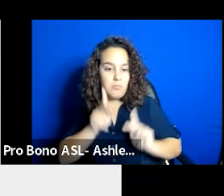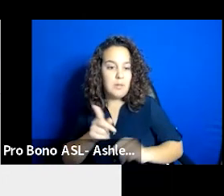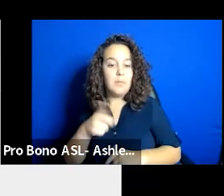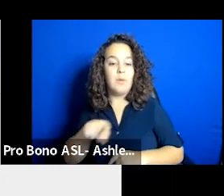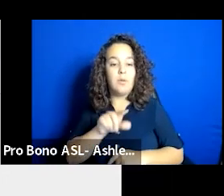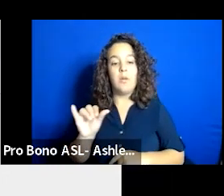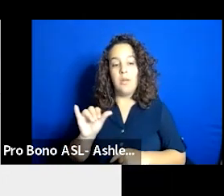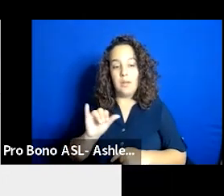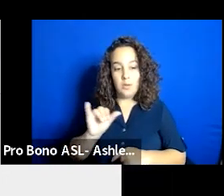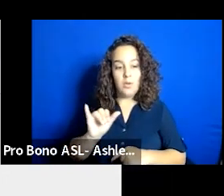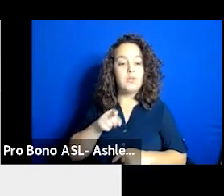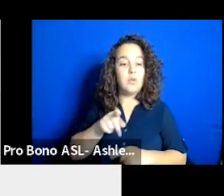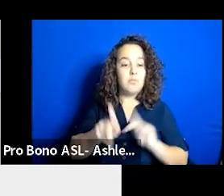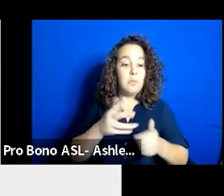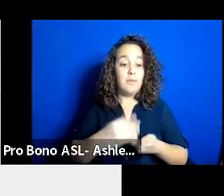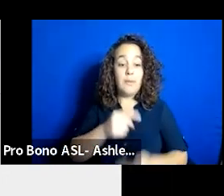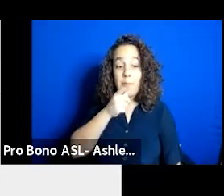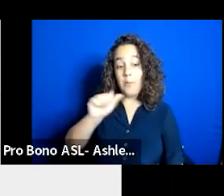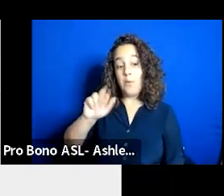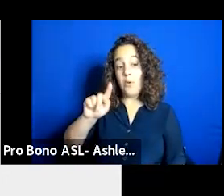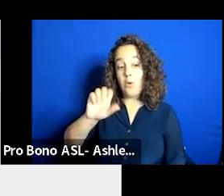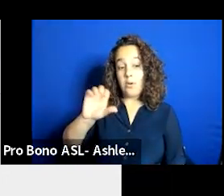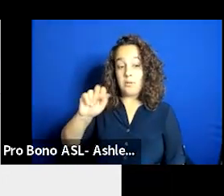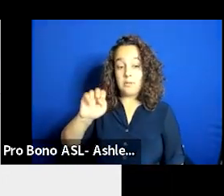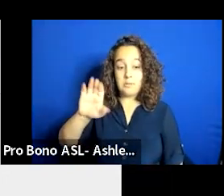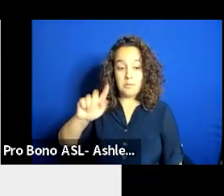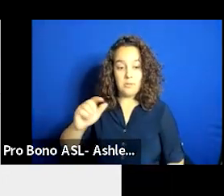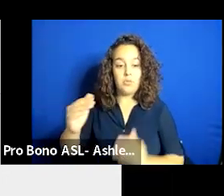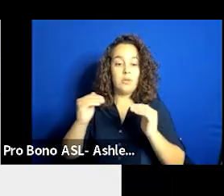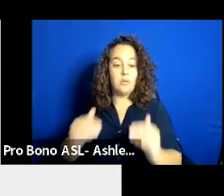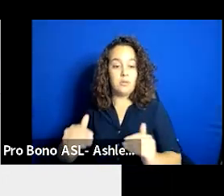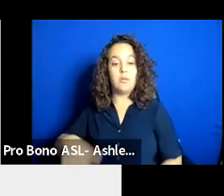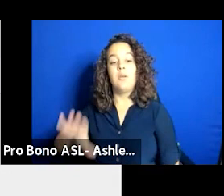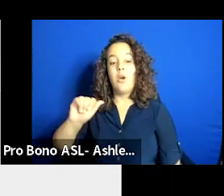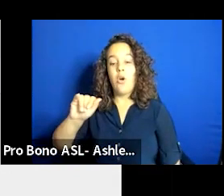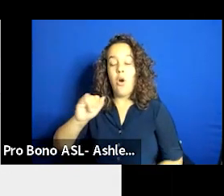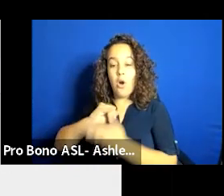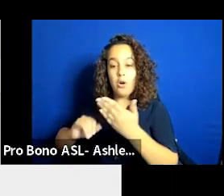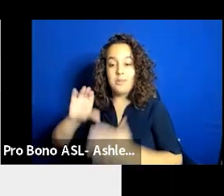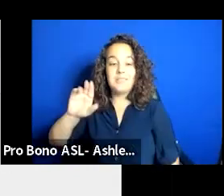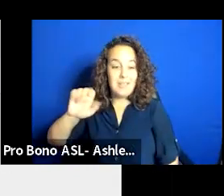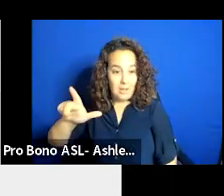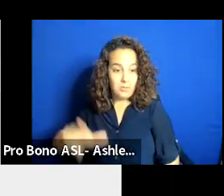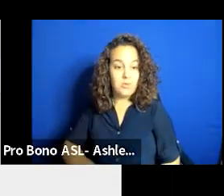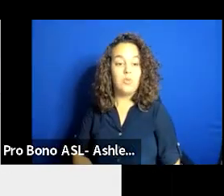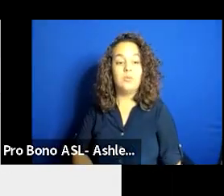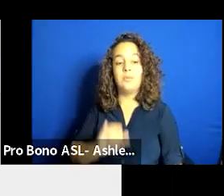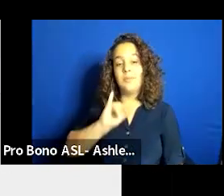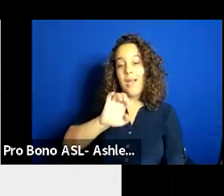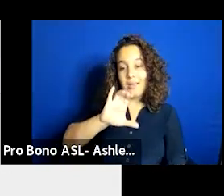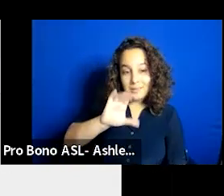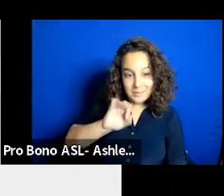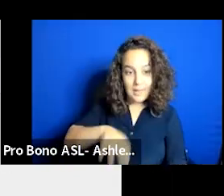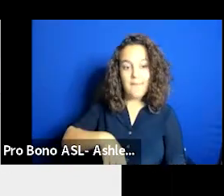and Riverside Arts Council. Representing our desert communities is California Desert Arts Council, and our connection